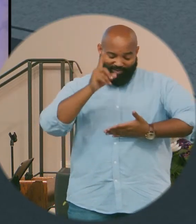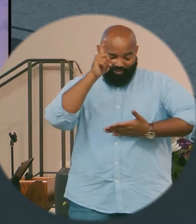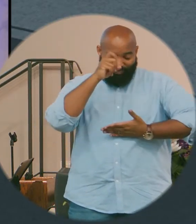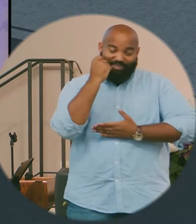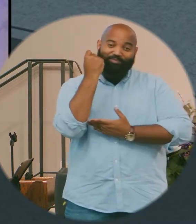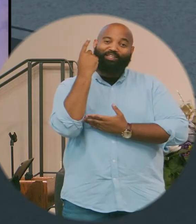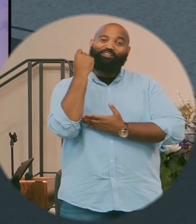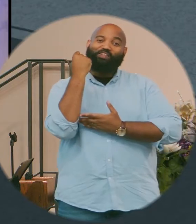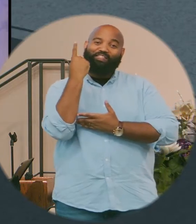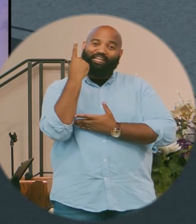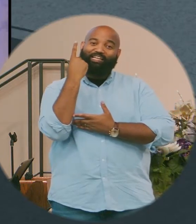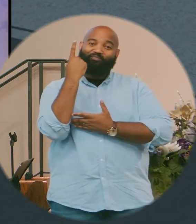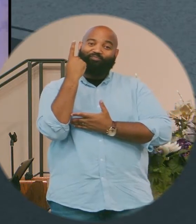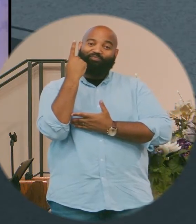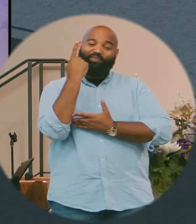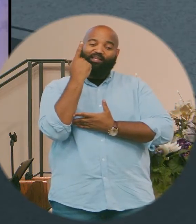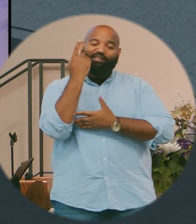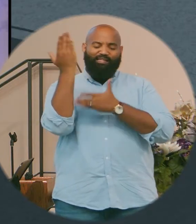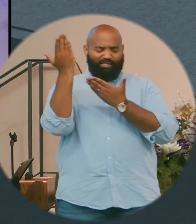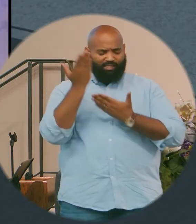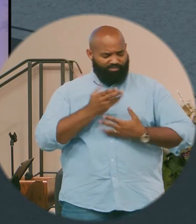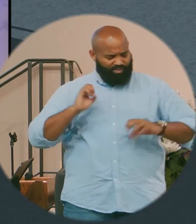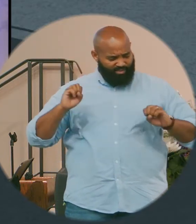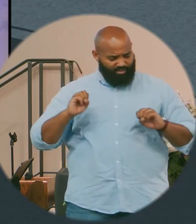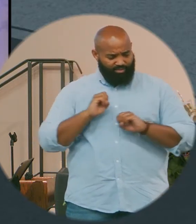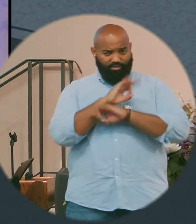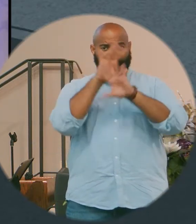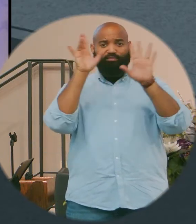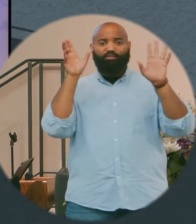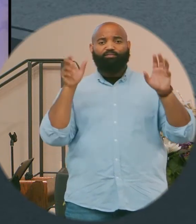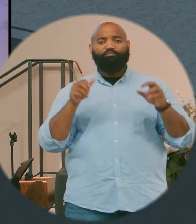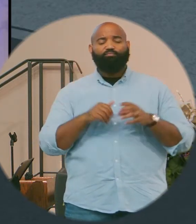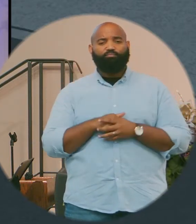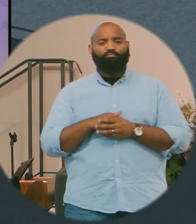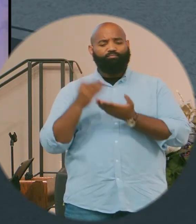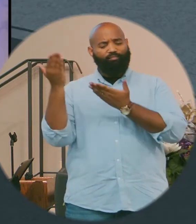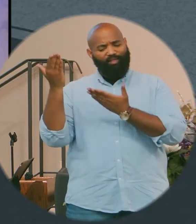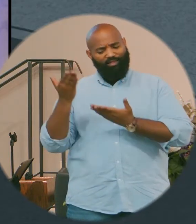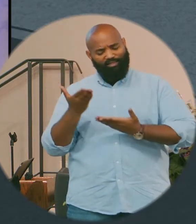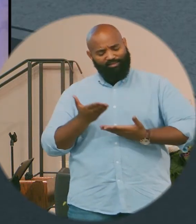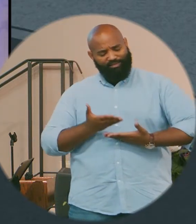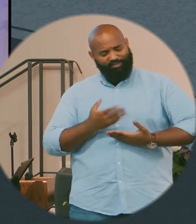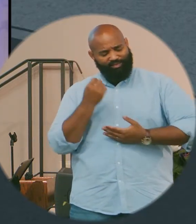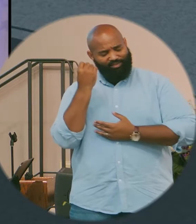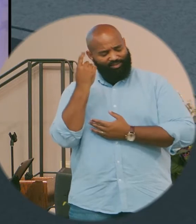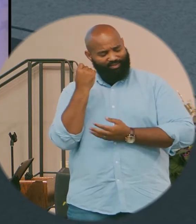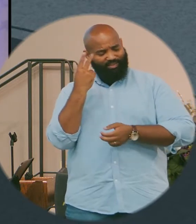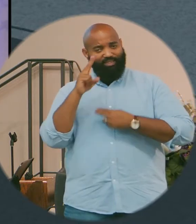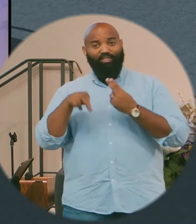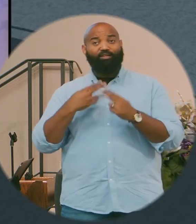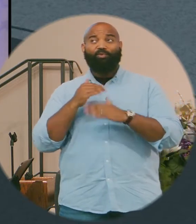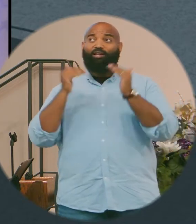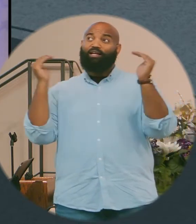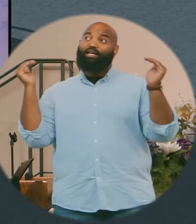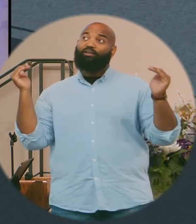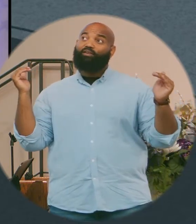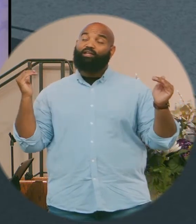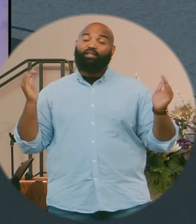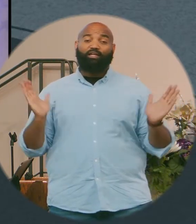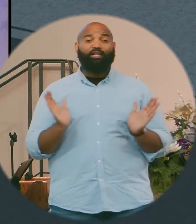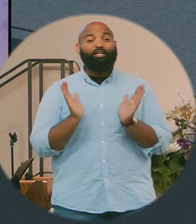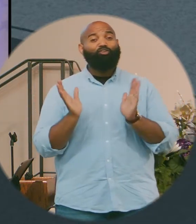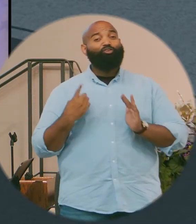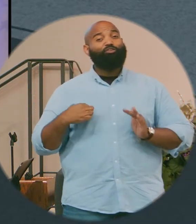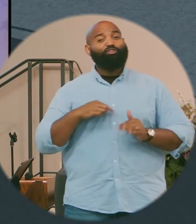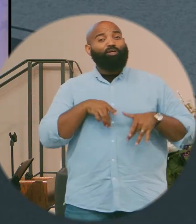understanding to provide clarity, to give us insight of heaven, and to encourage our